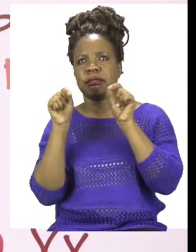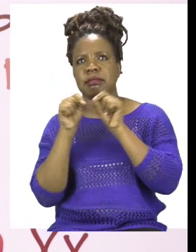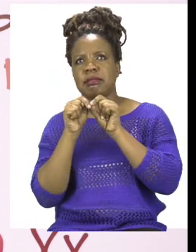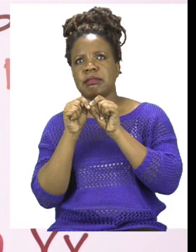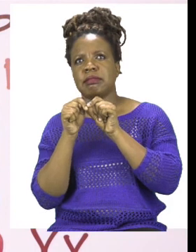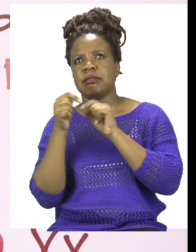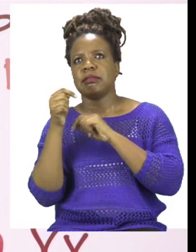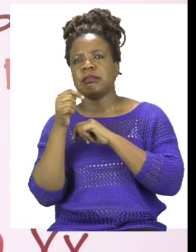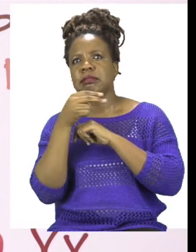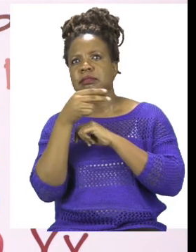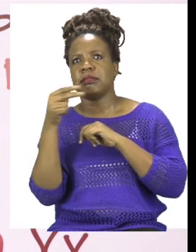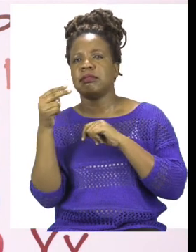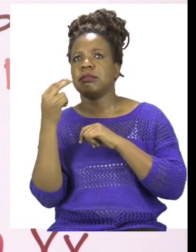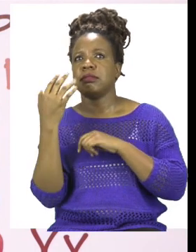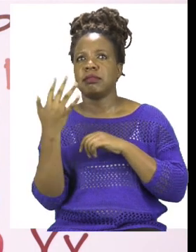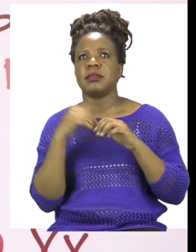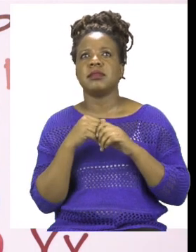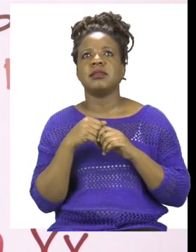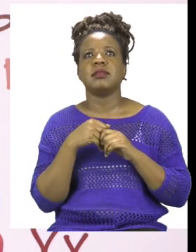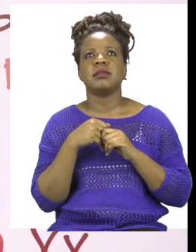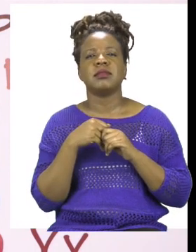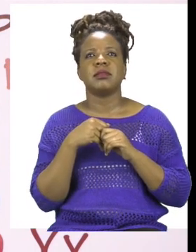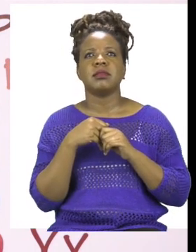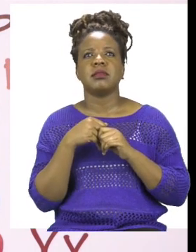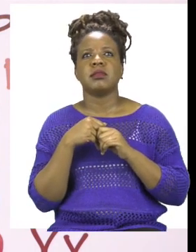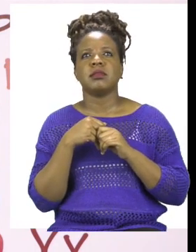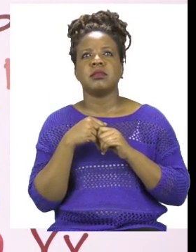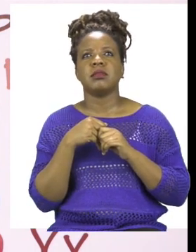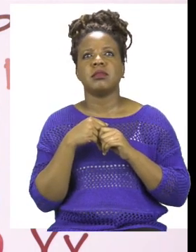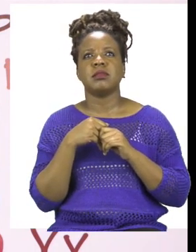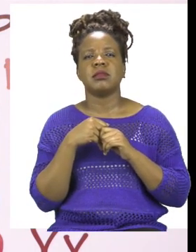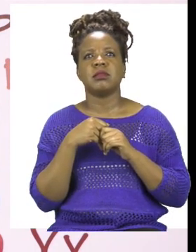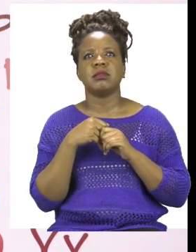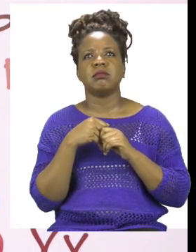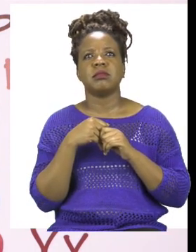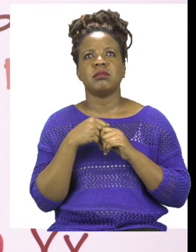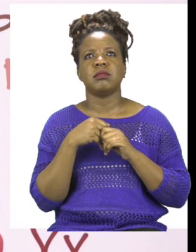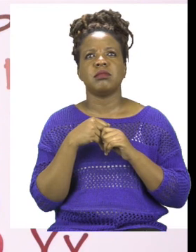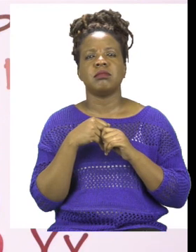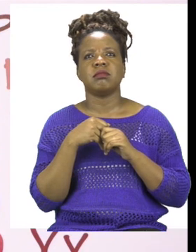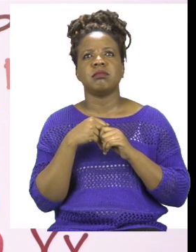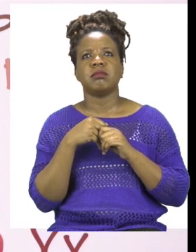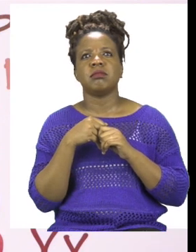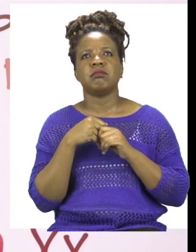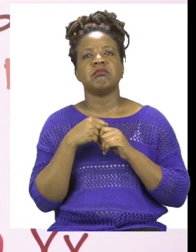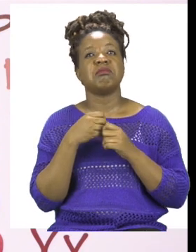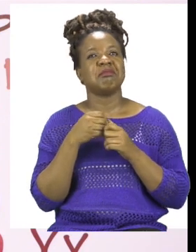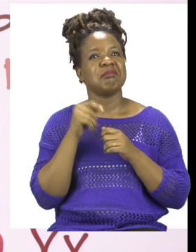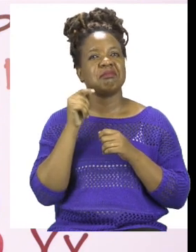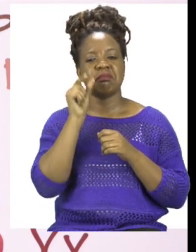5. Now, dear grade 3s, there's a simple trick for that box. Because we're dealing